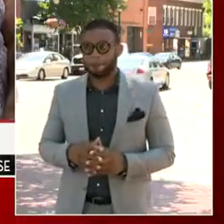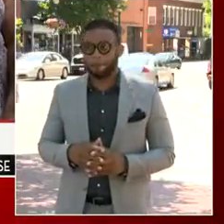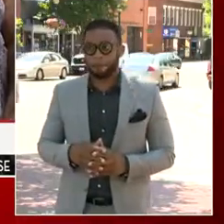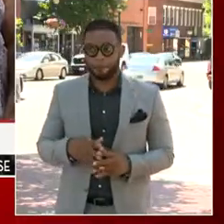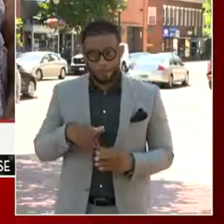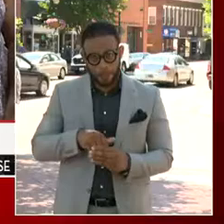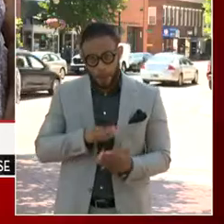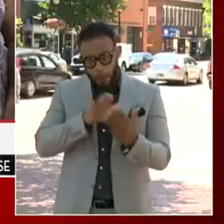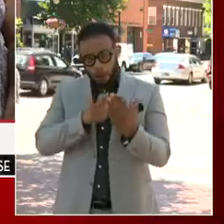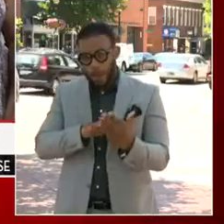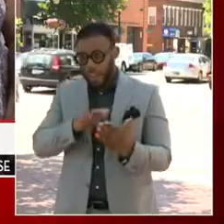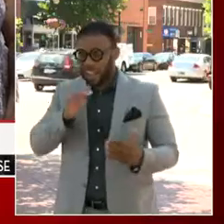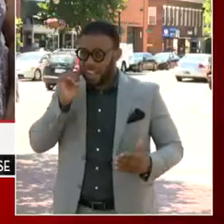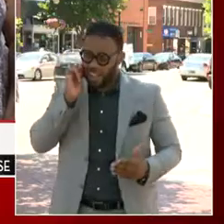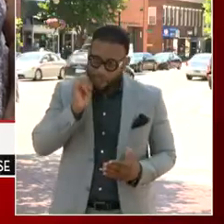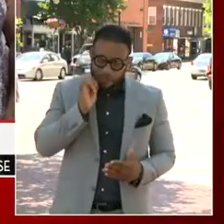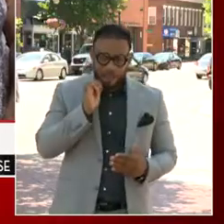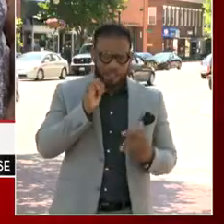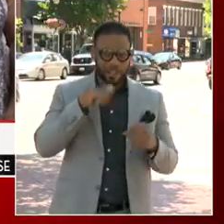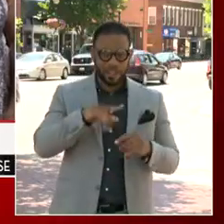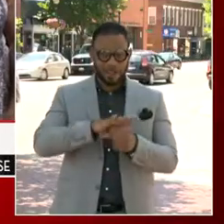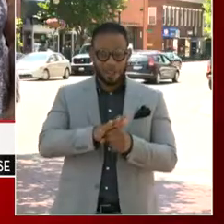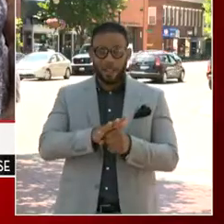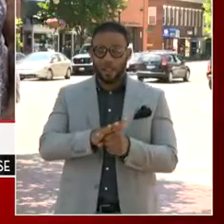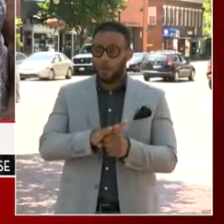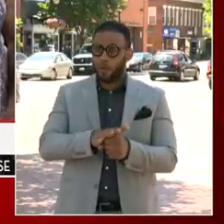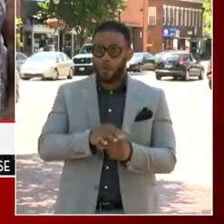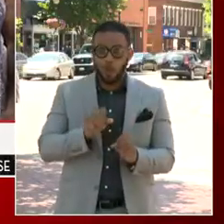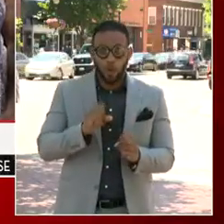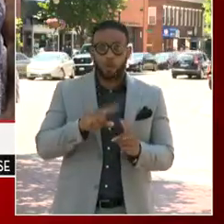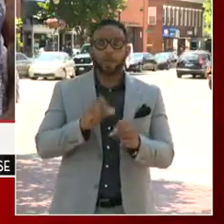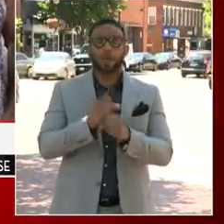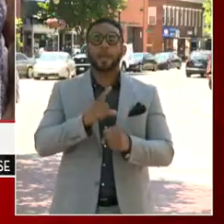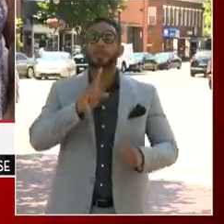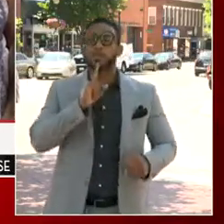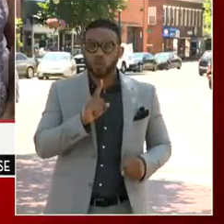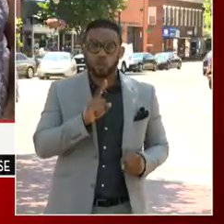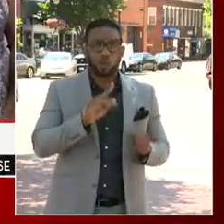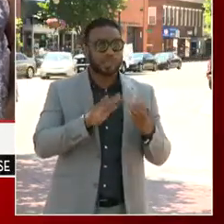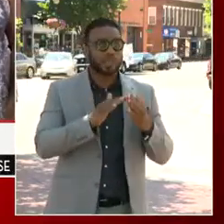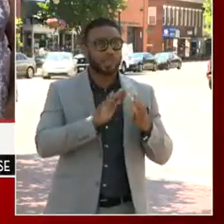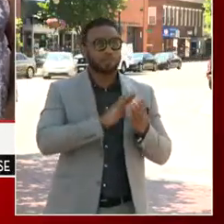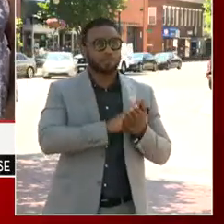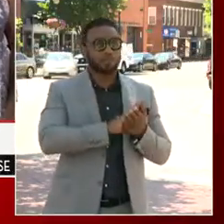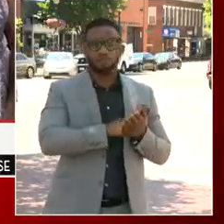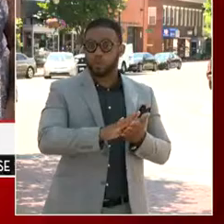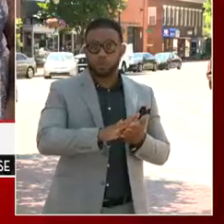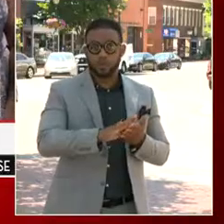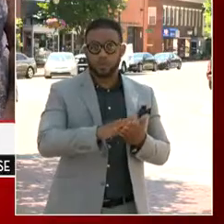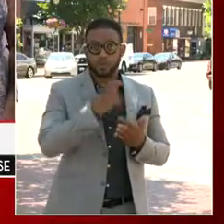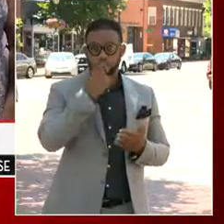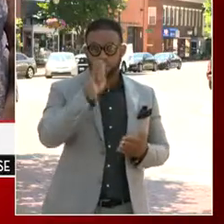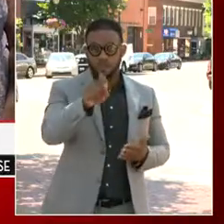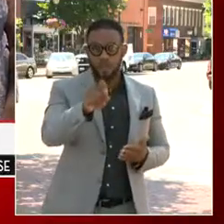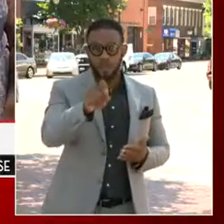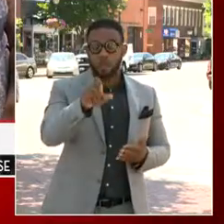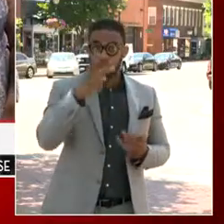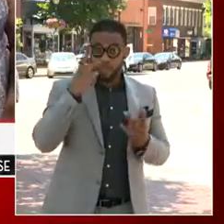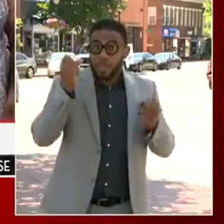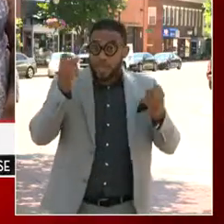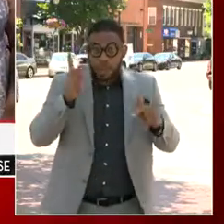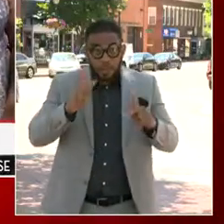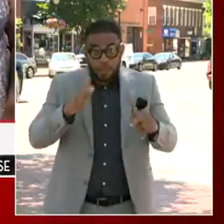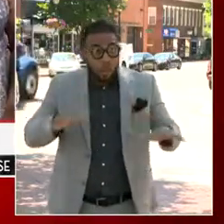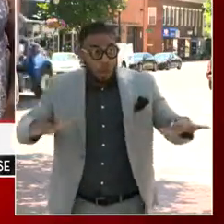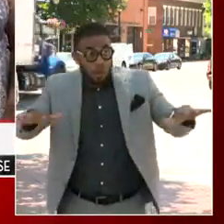in person every single day of this pandemic to make sure that operation happened. You see a lot of